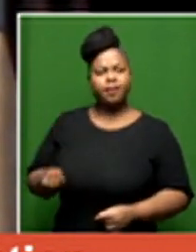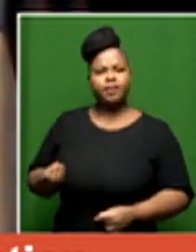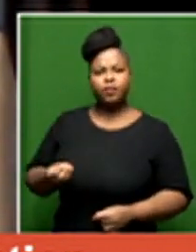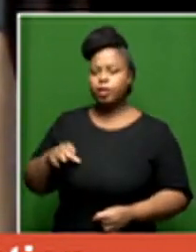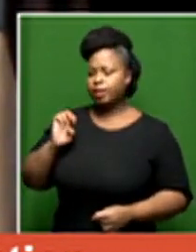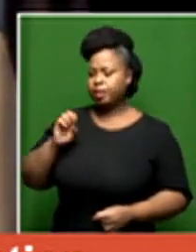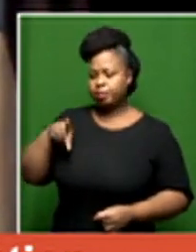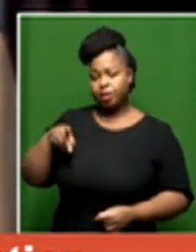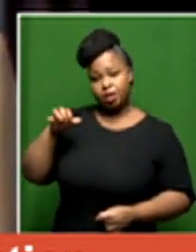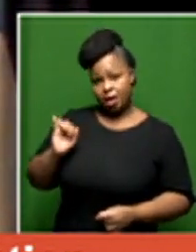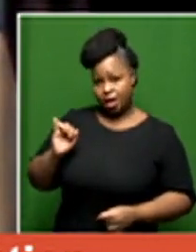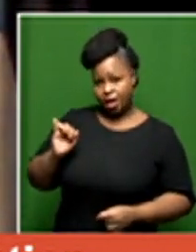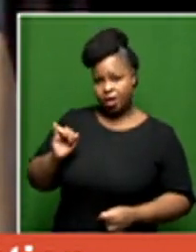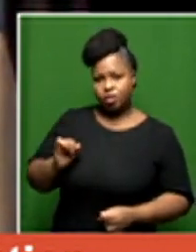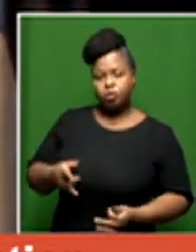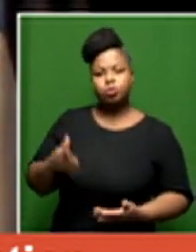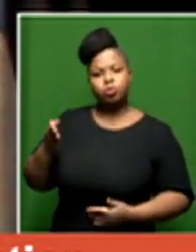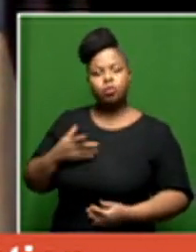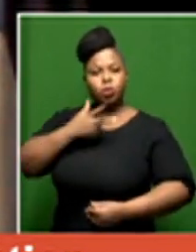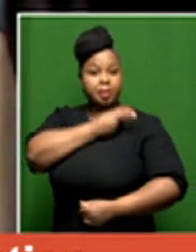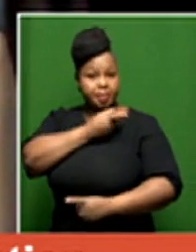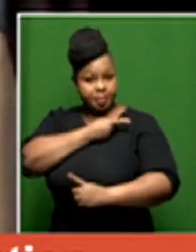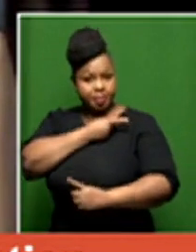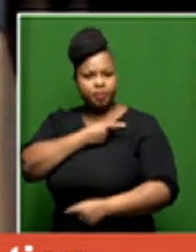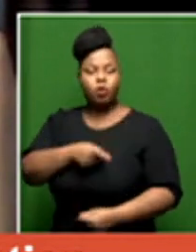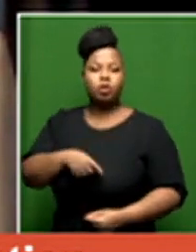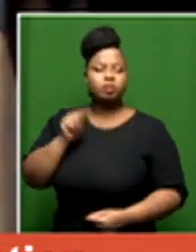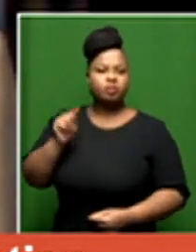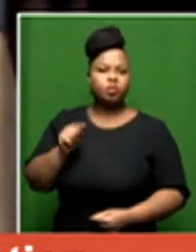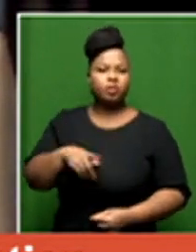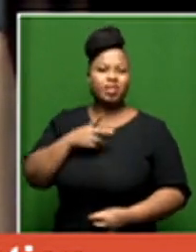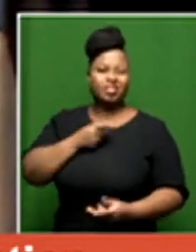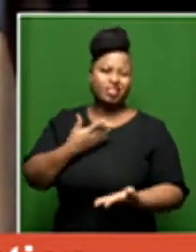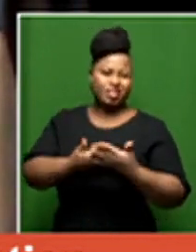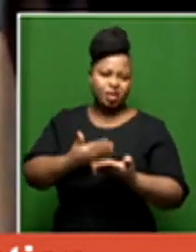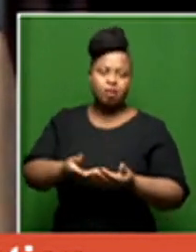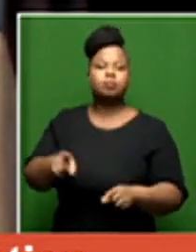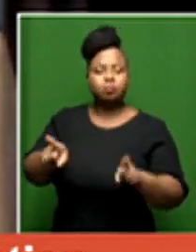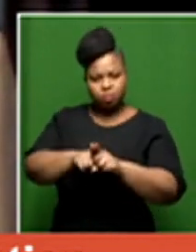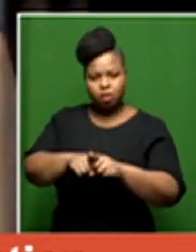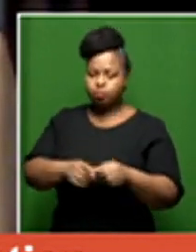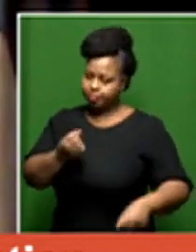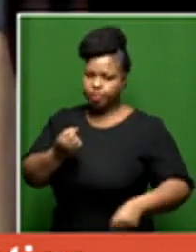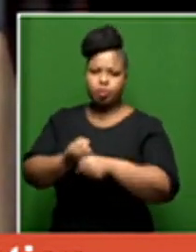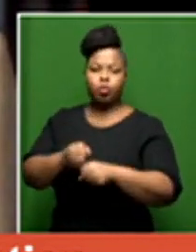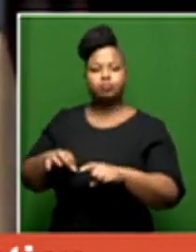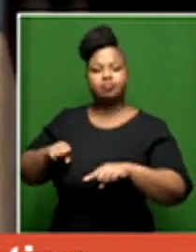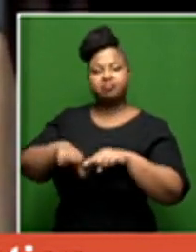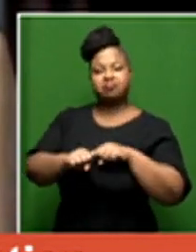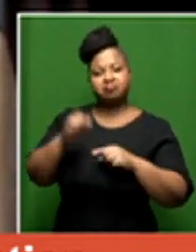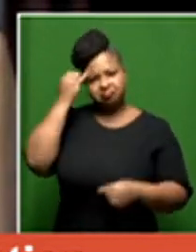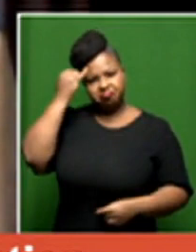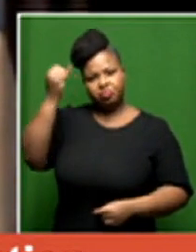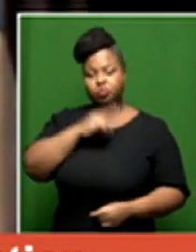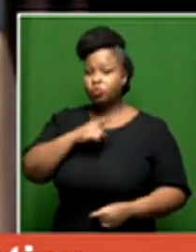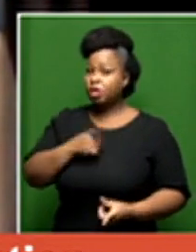the EPI, the expanded program on immunization vaccines, they are also supporting this catch-up drive. They